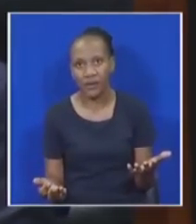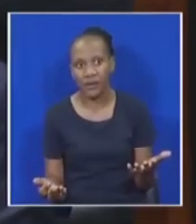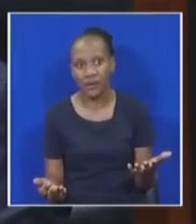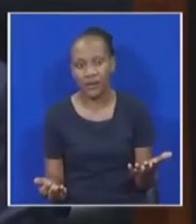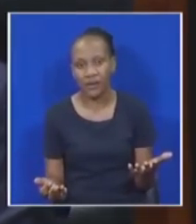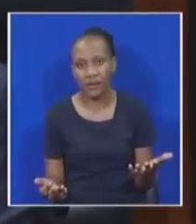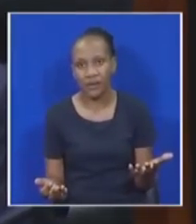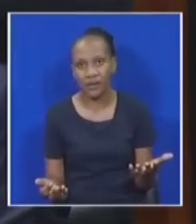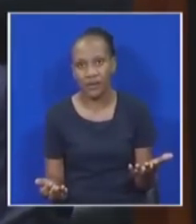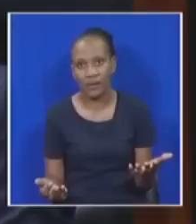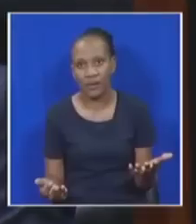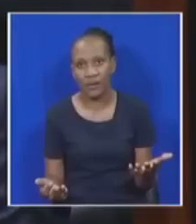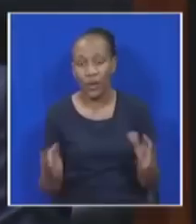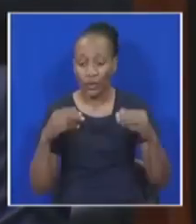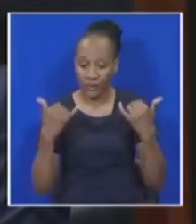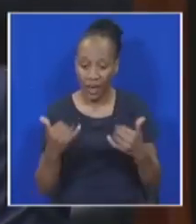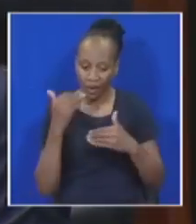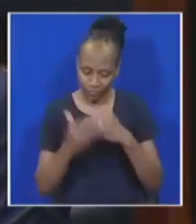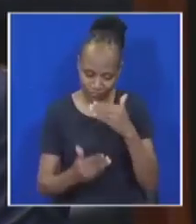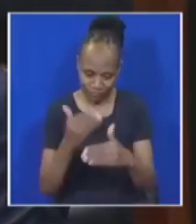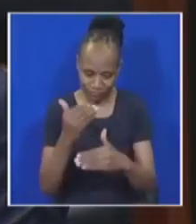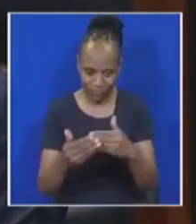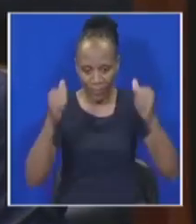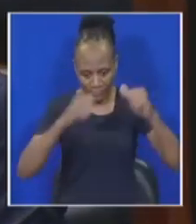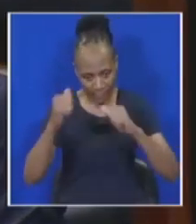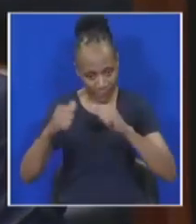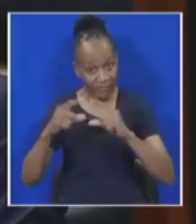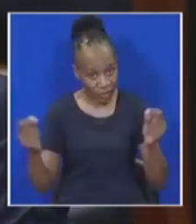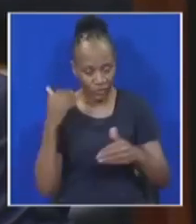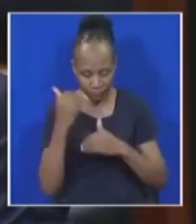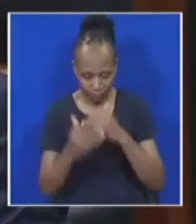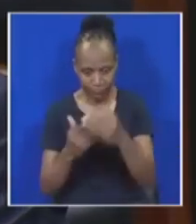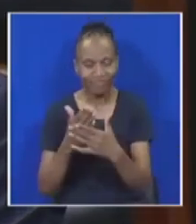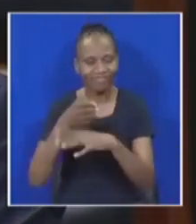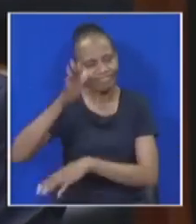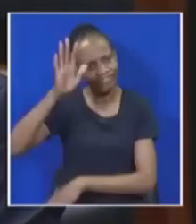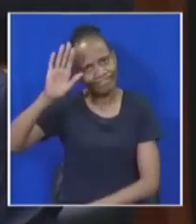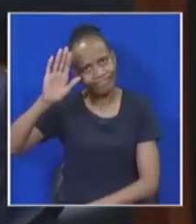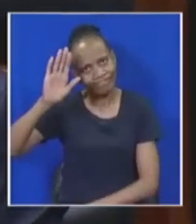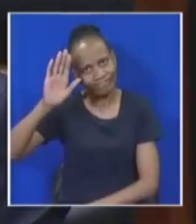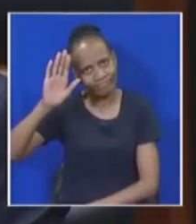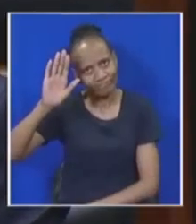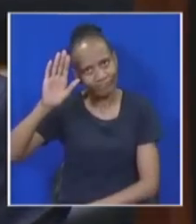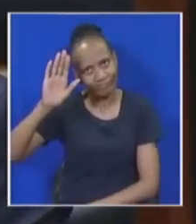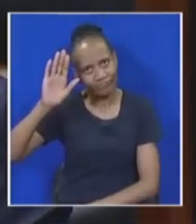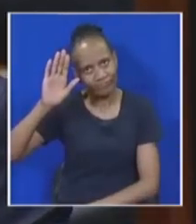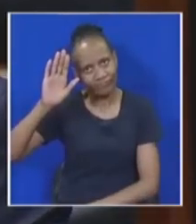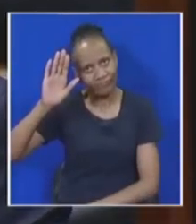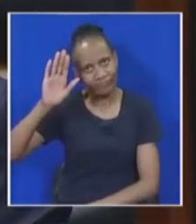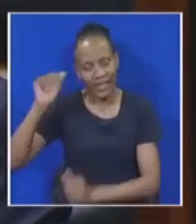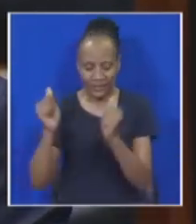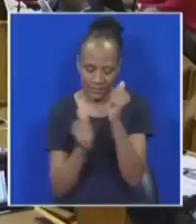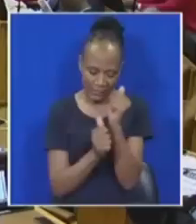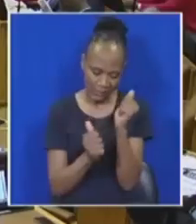of this matter. We proceed as agreed to. Proceed, Deputy Honorable Maimane. Honorable Deputy